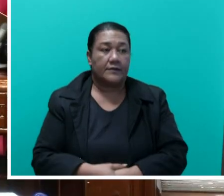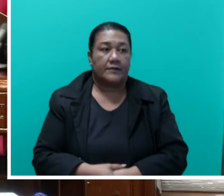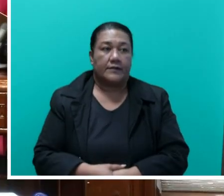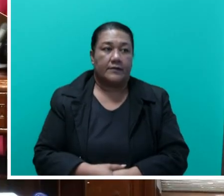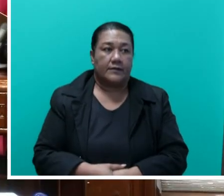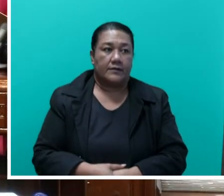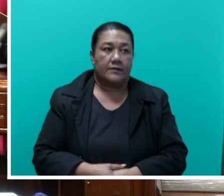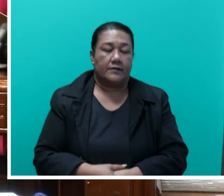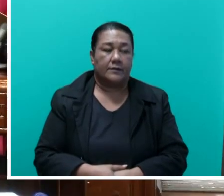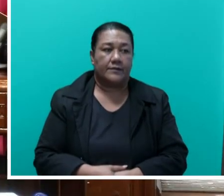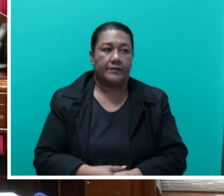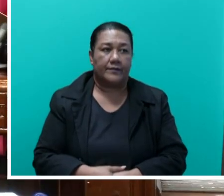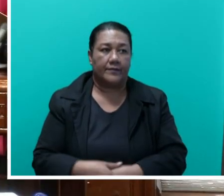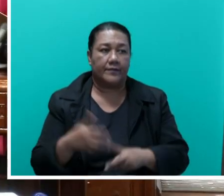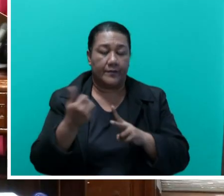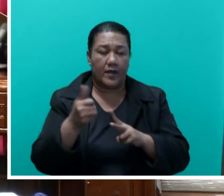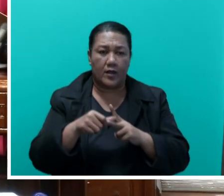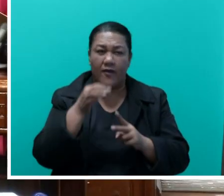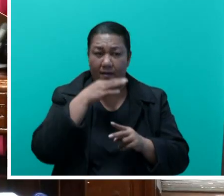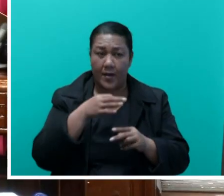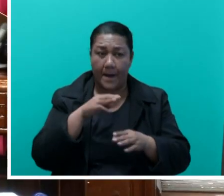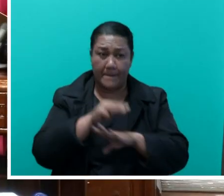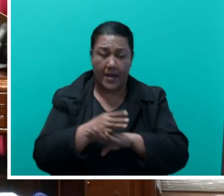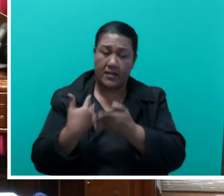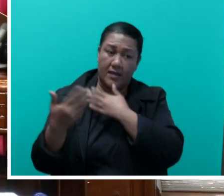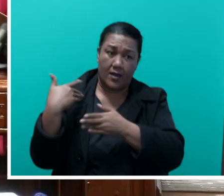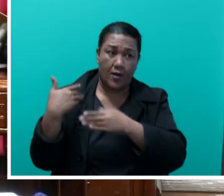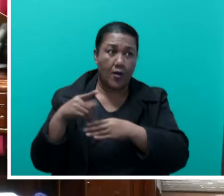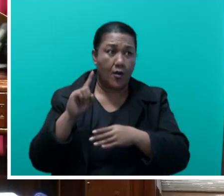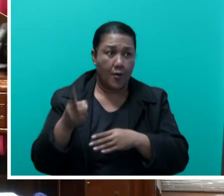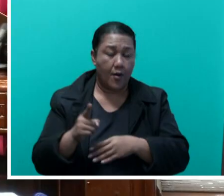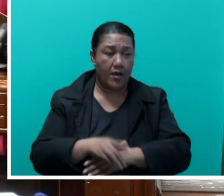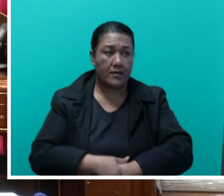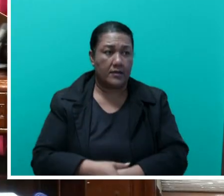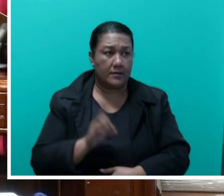was obese a few months ago, I felt very bad.